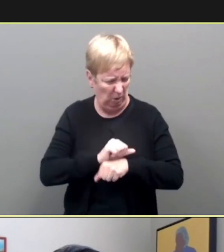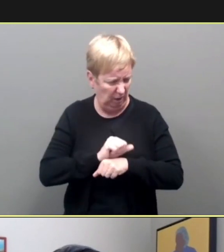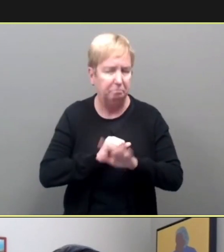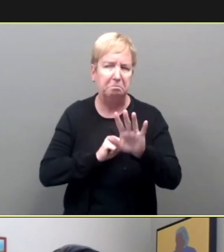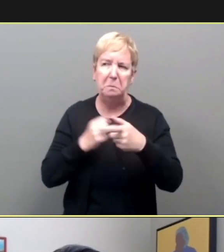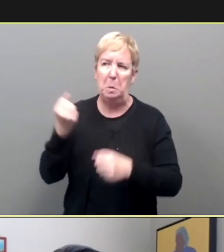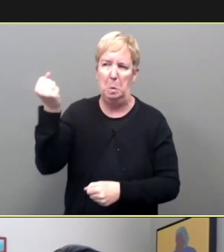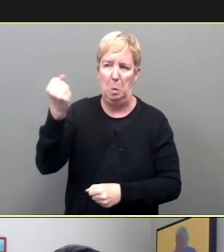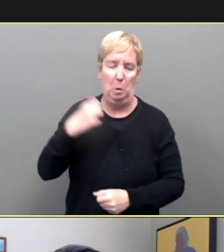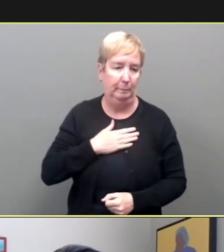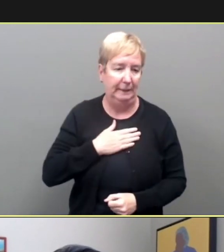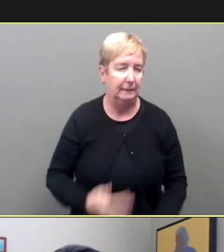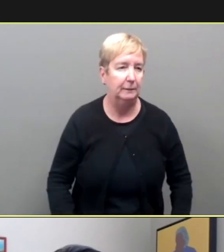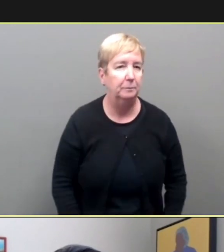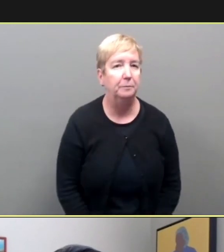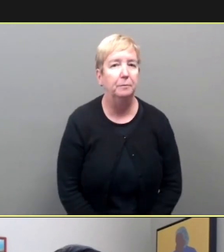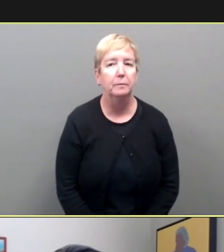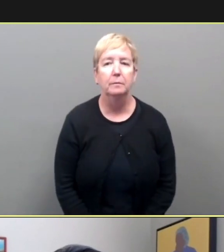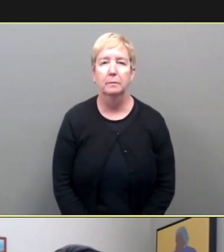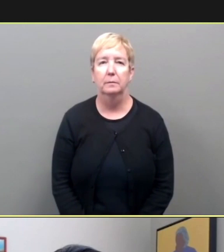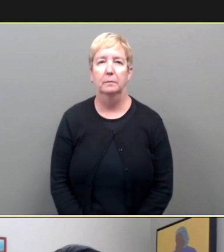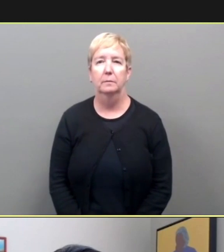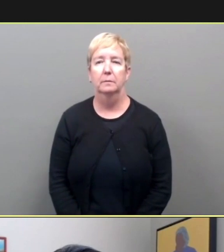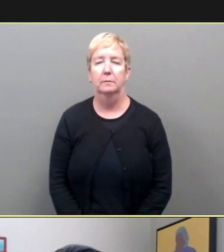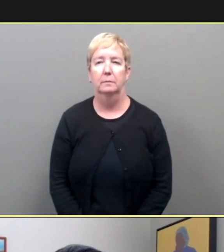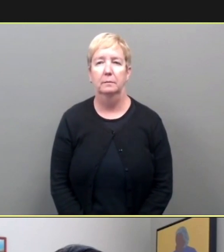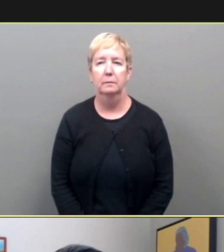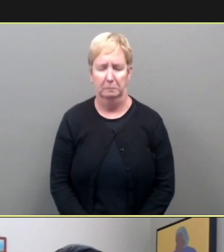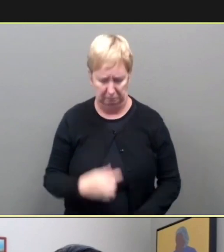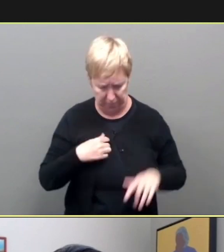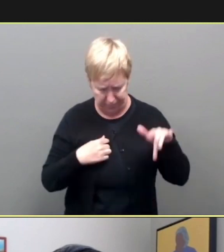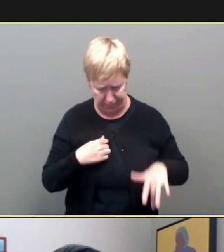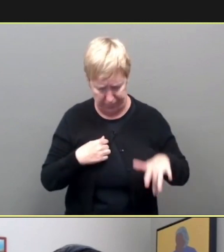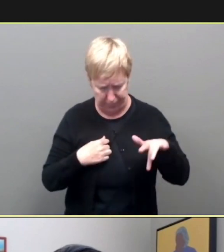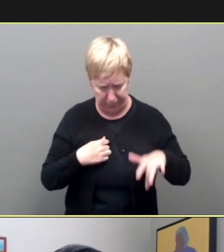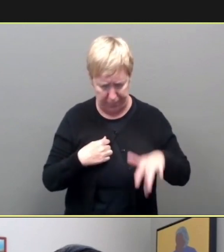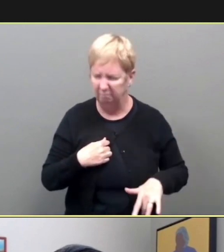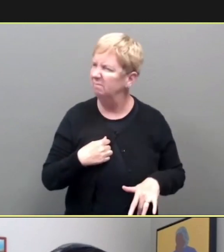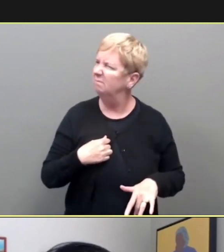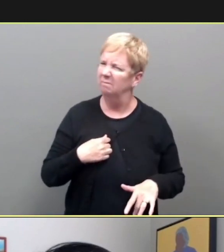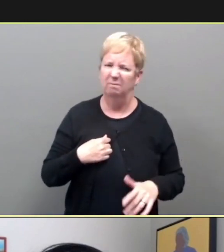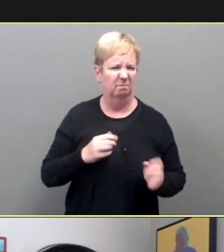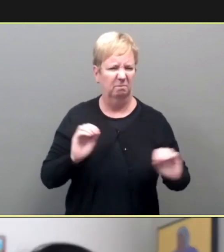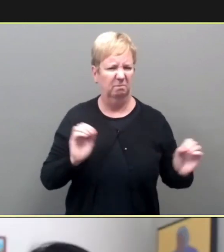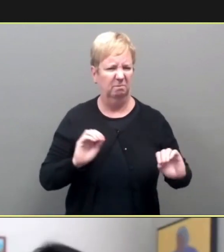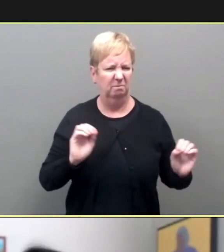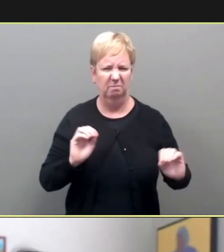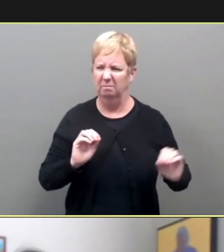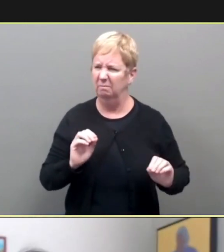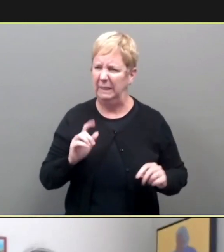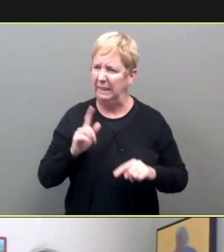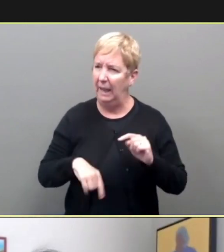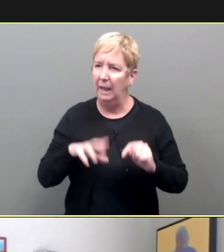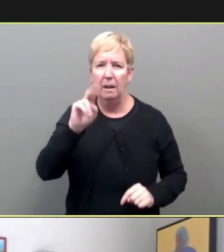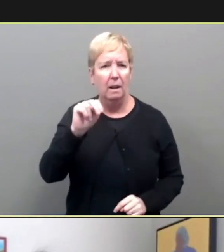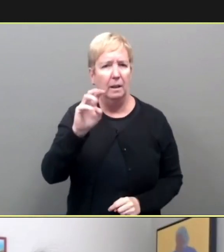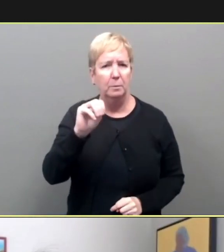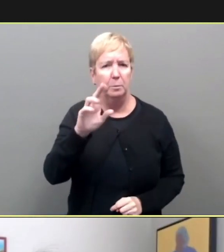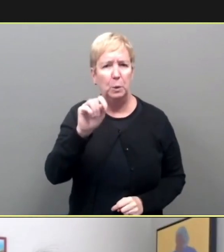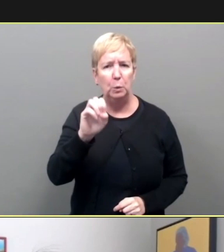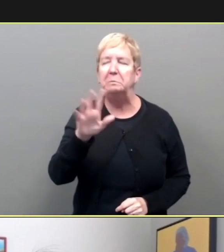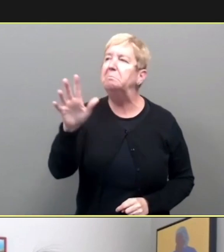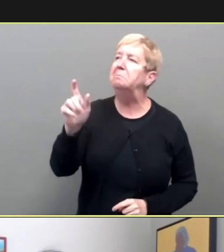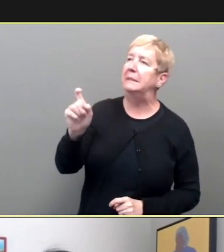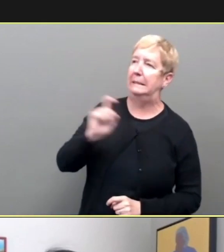moment. The standard options for unmuting are just simply not appearing on my screen. So if you don't mind just giving